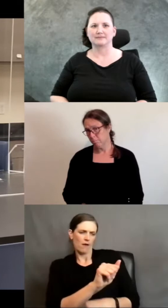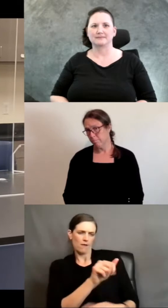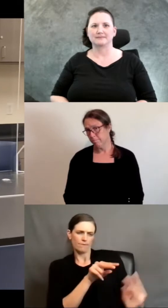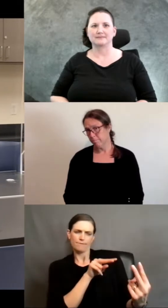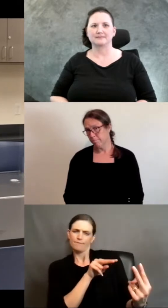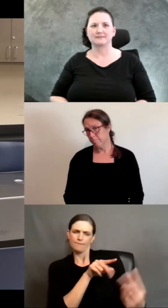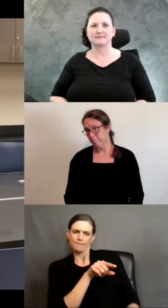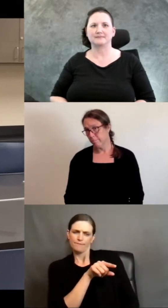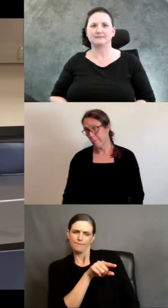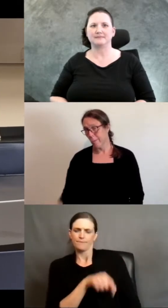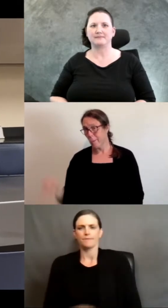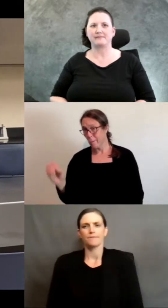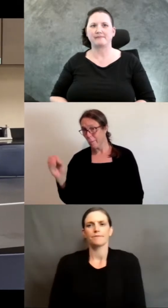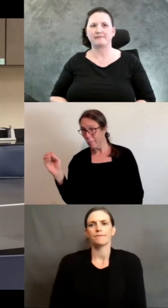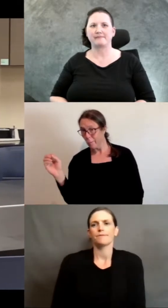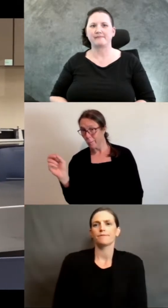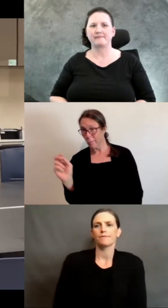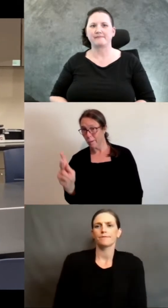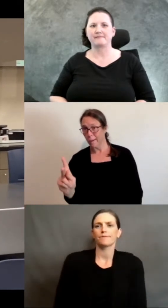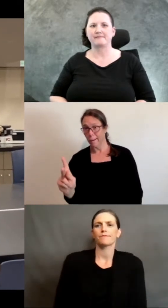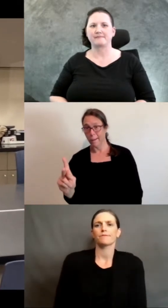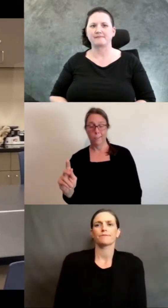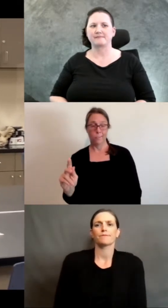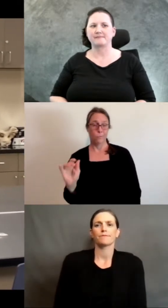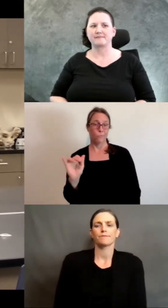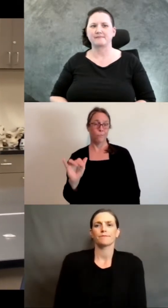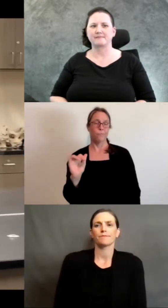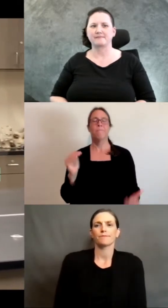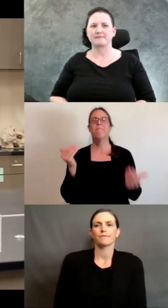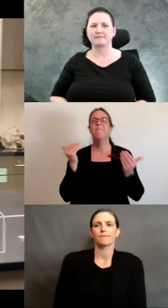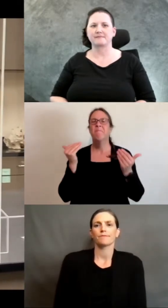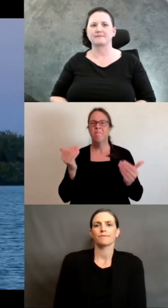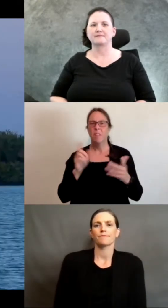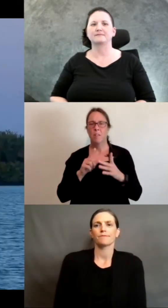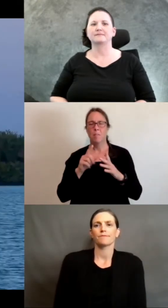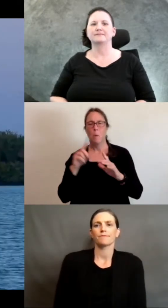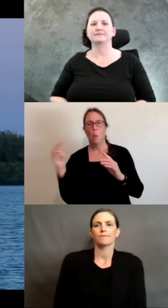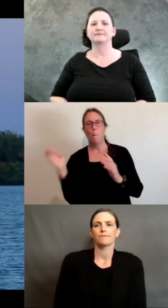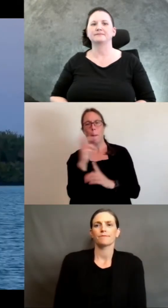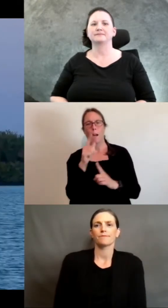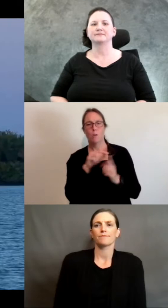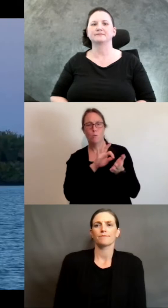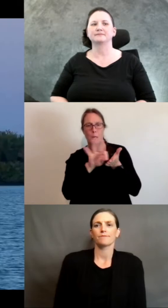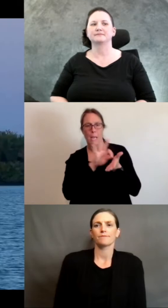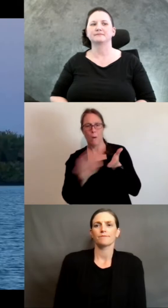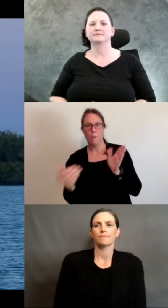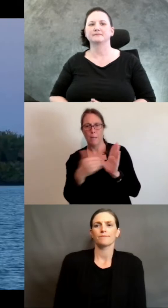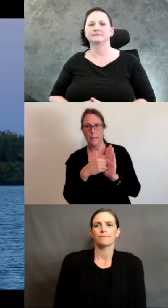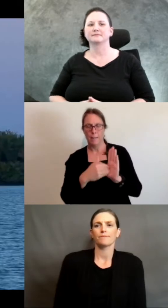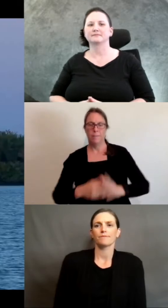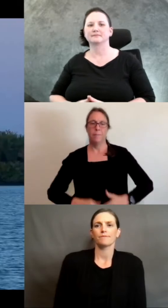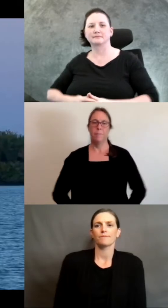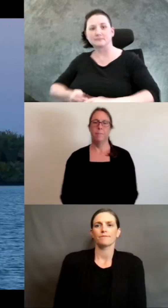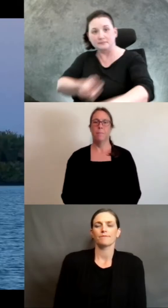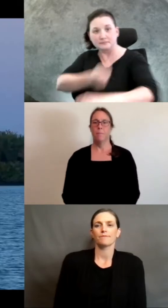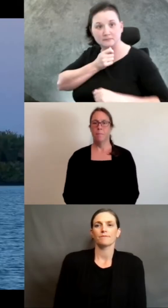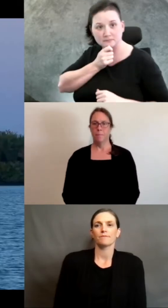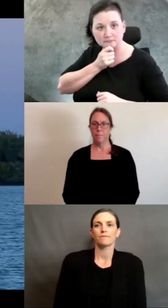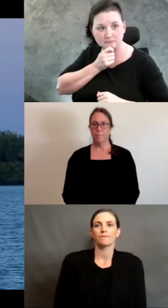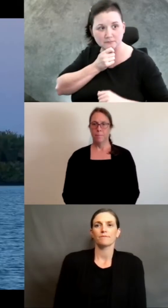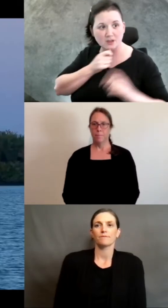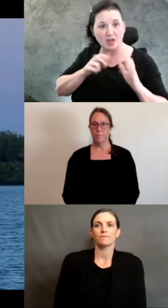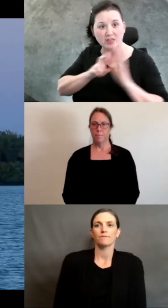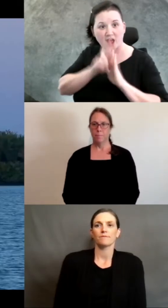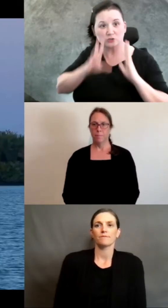Okay, then. Let's get back to the countdown. The astronauts have entered the capsule and are preparing for liftoff.